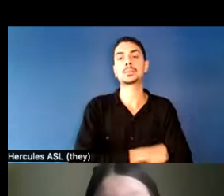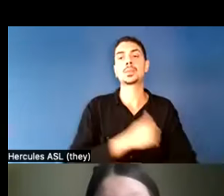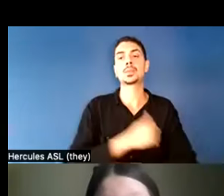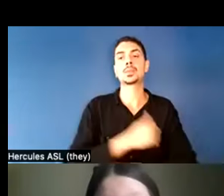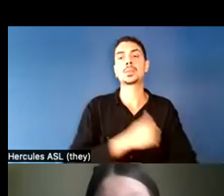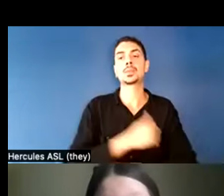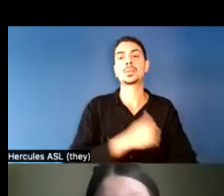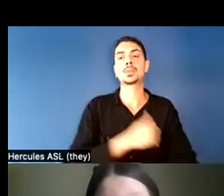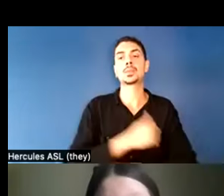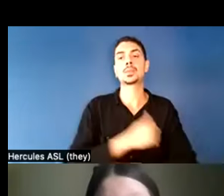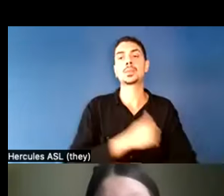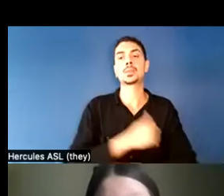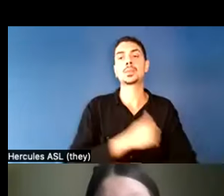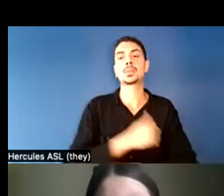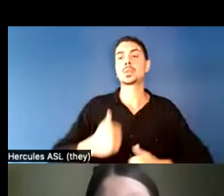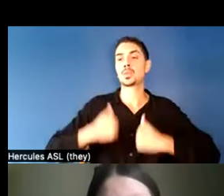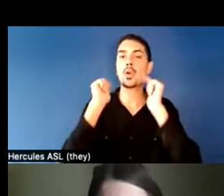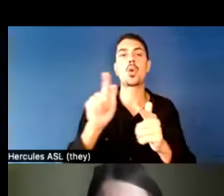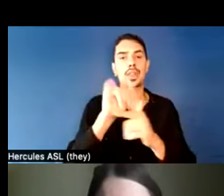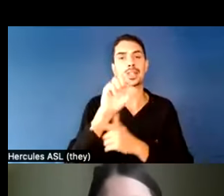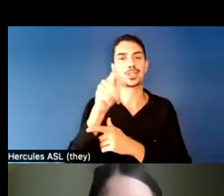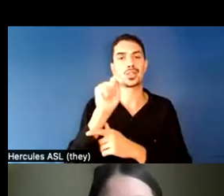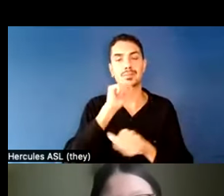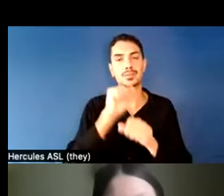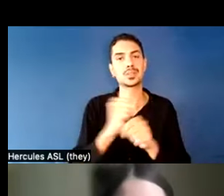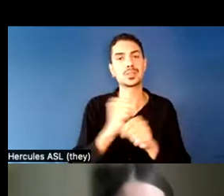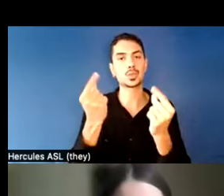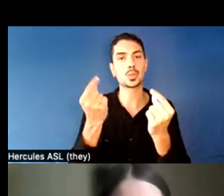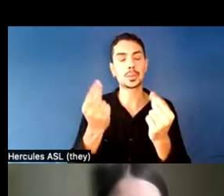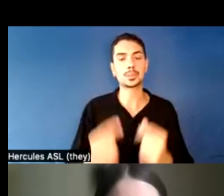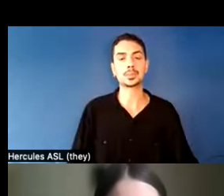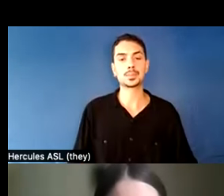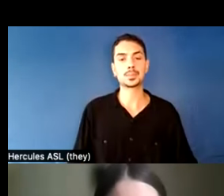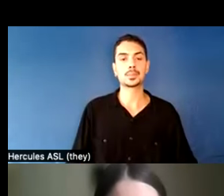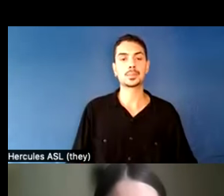survivors are at the center and the core of all that a SART should be doing.